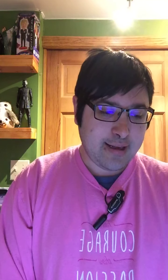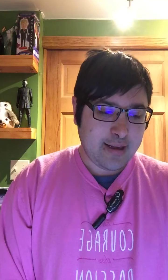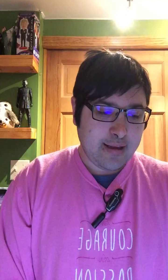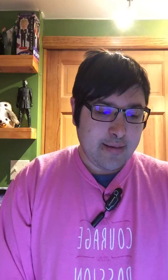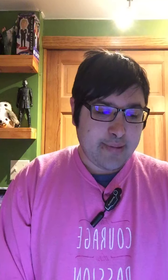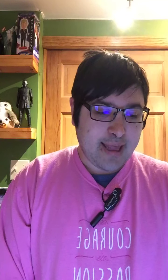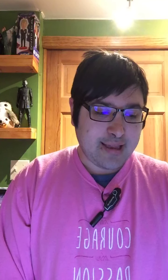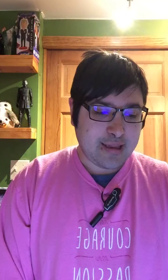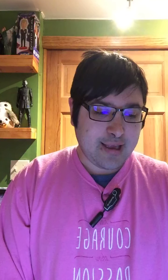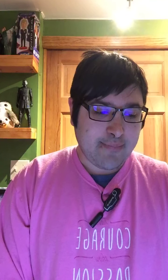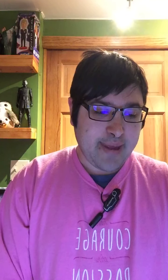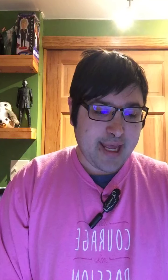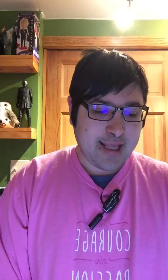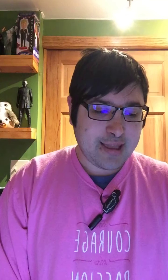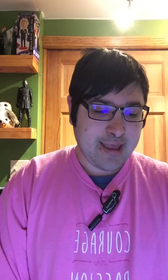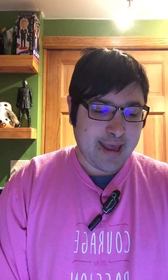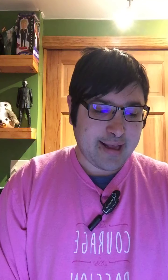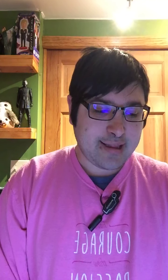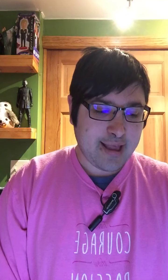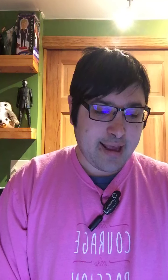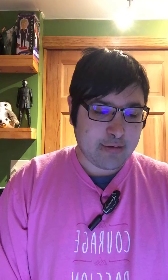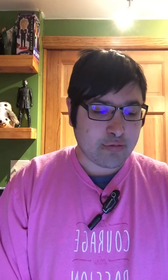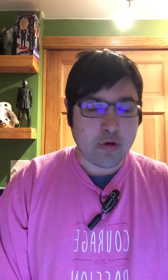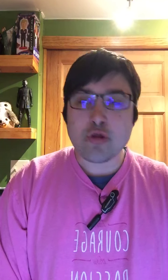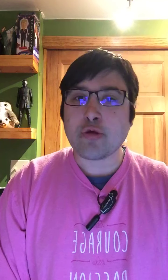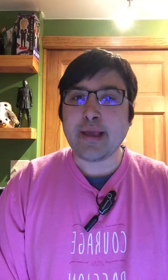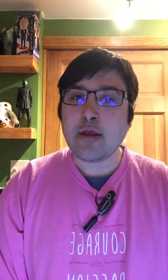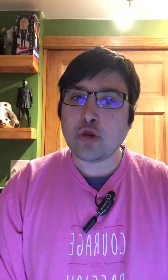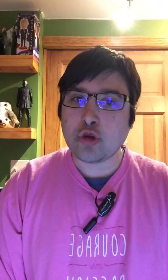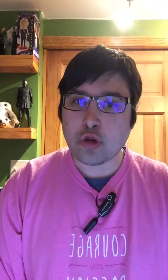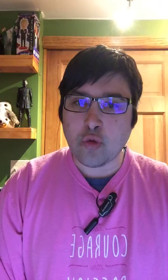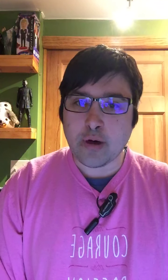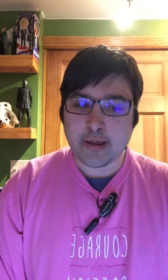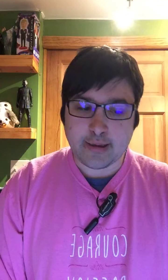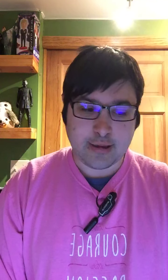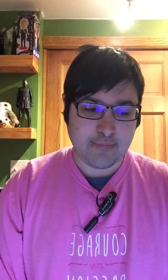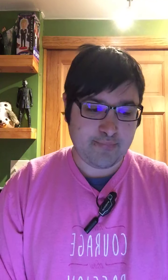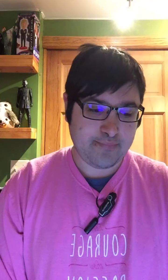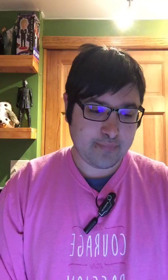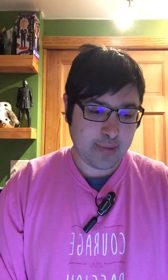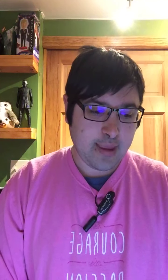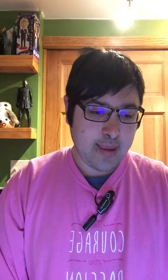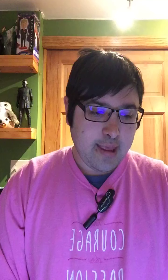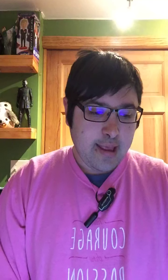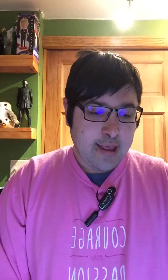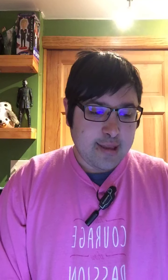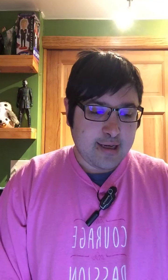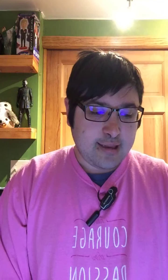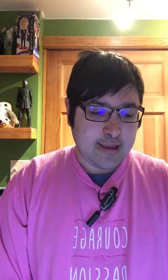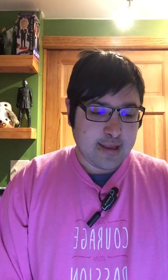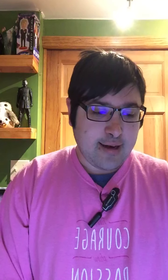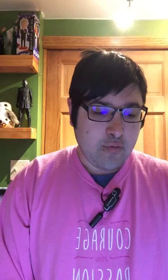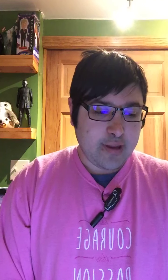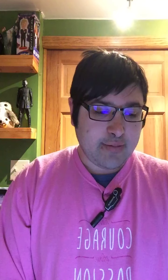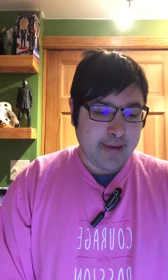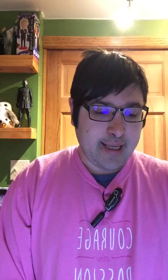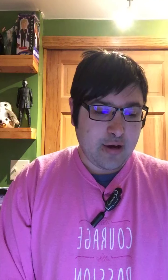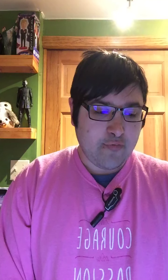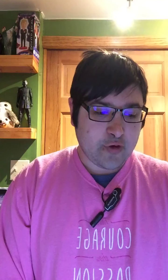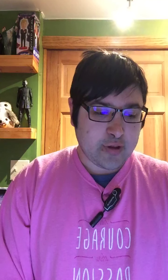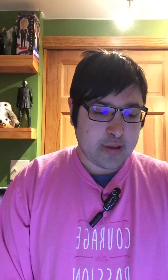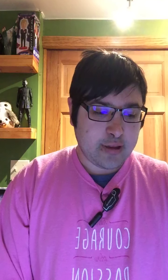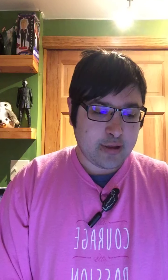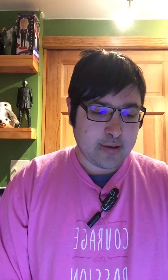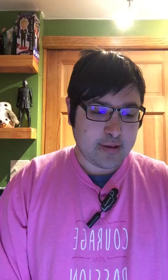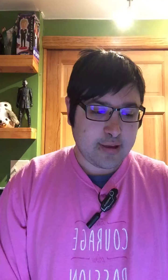0.10 plastic bag tax at grocery stores. The decision was made